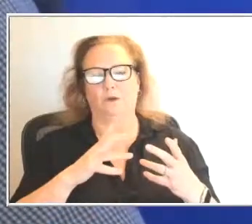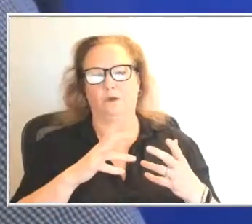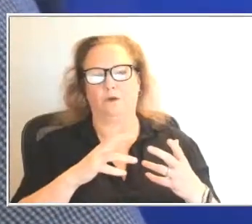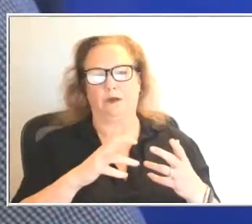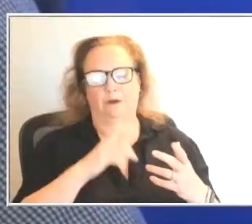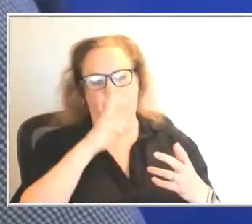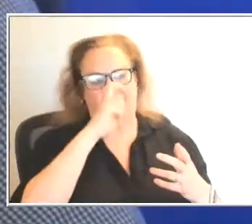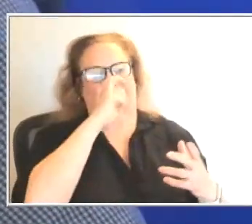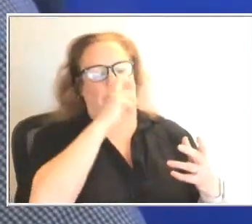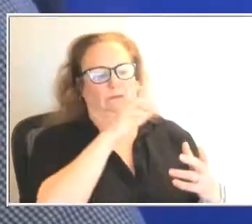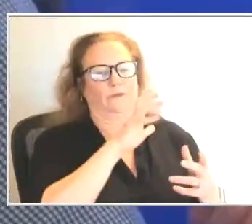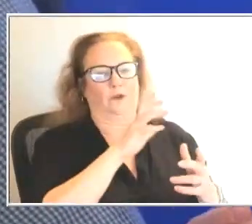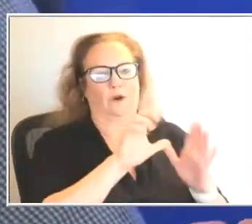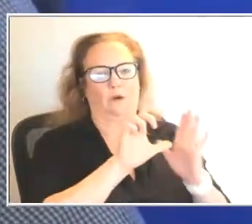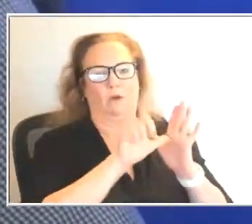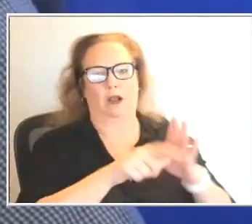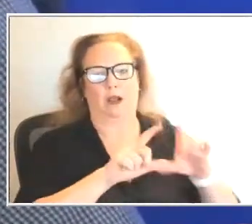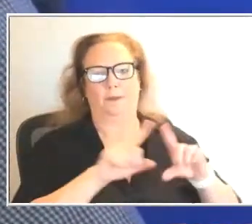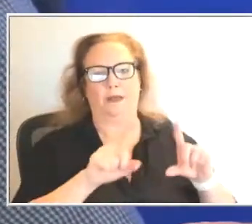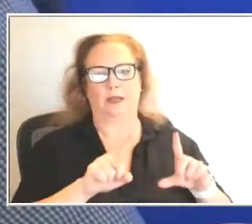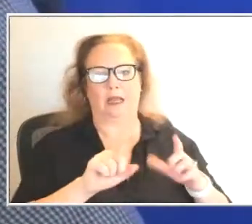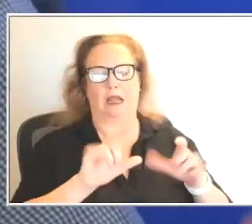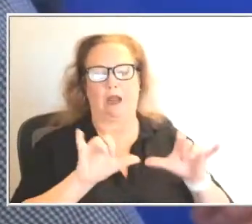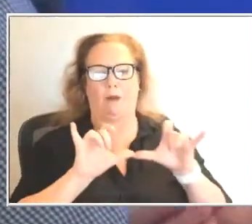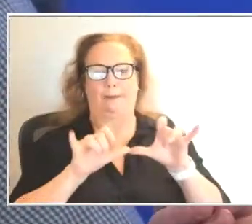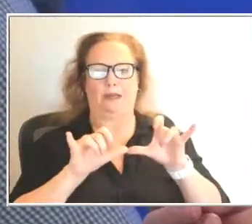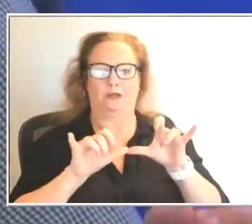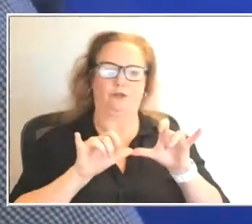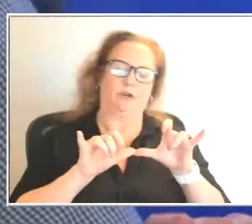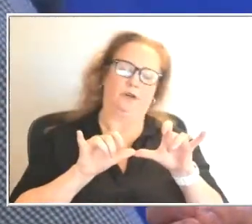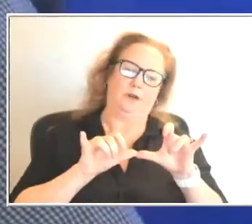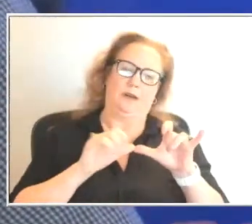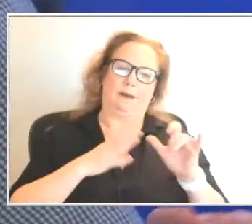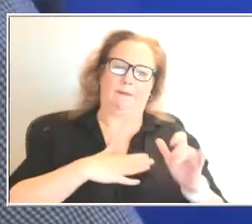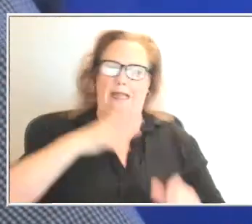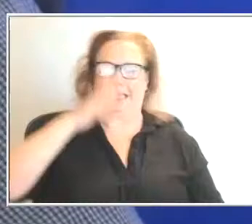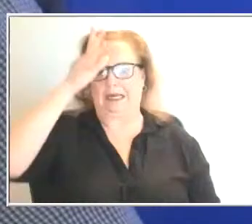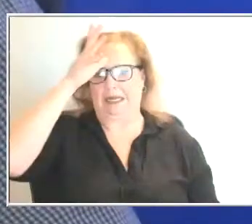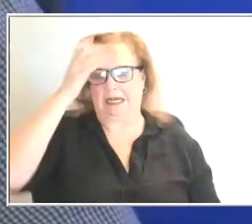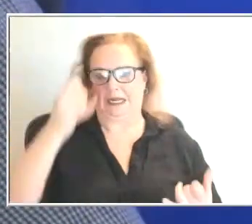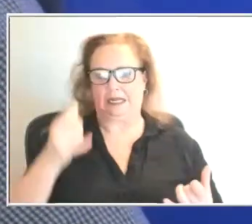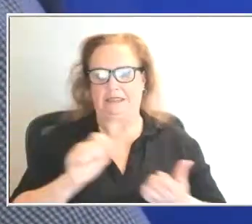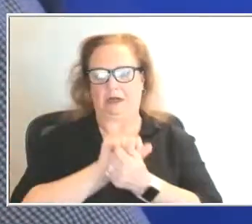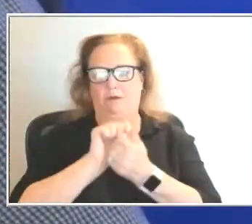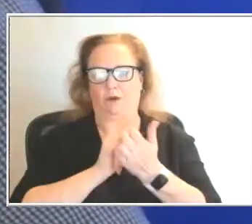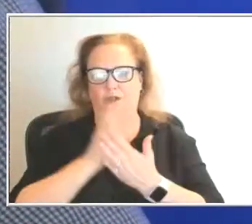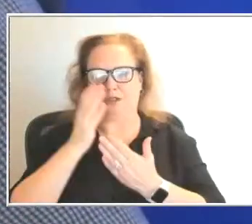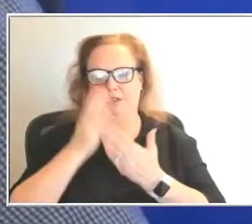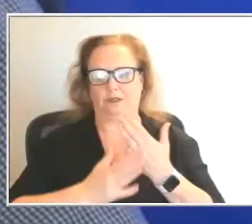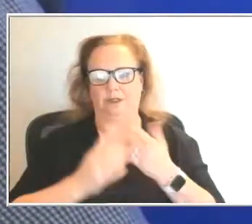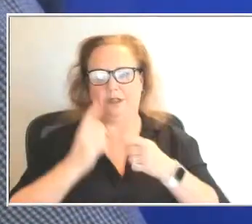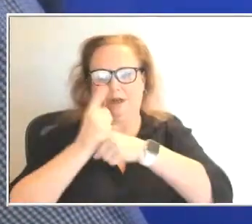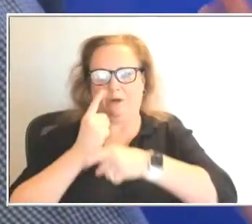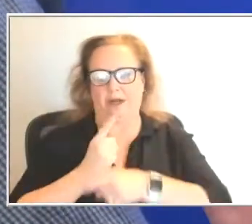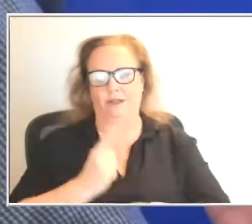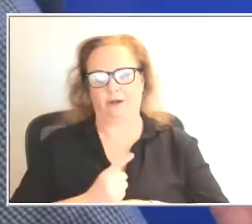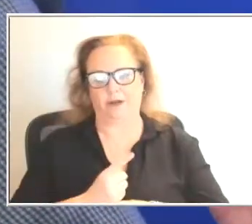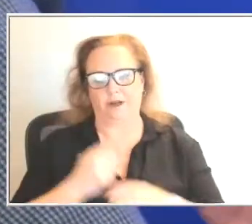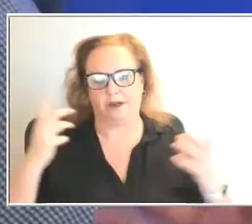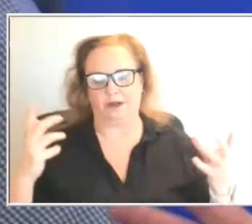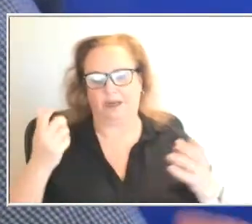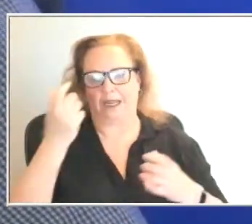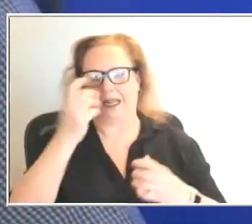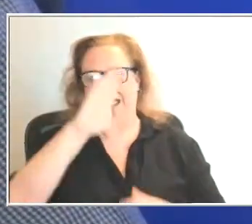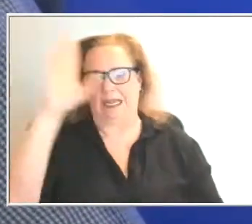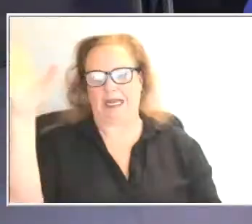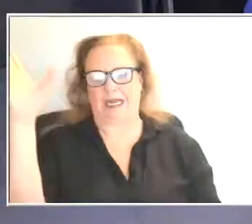right? But how I measure it is my dad now washes his hands regularly, and he never did before.